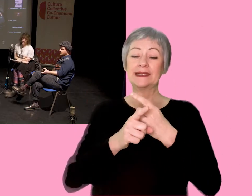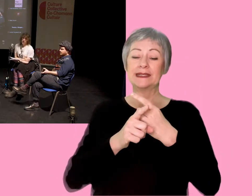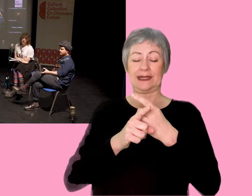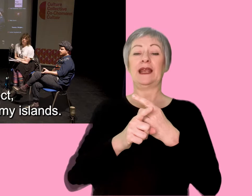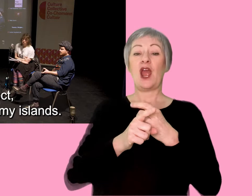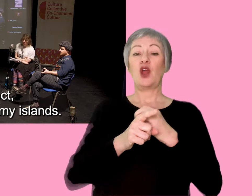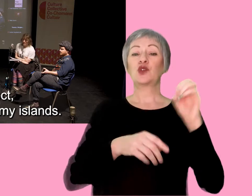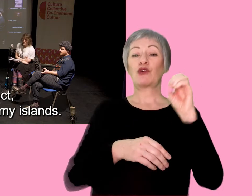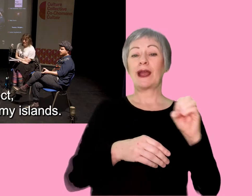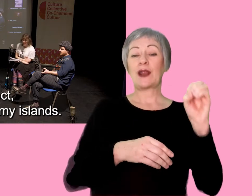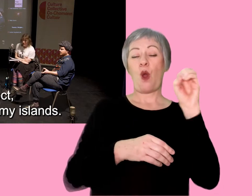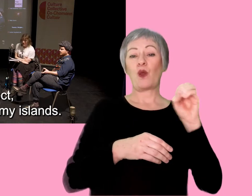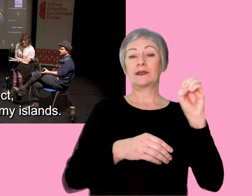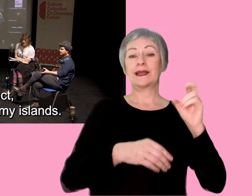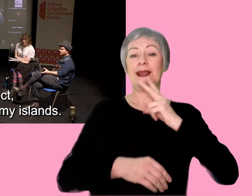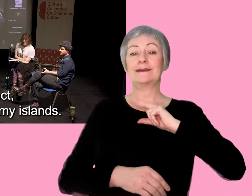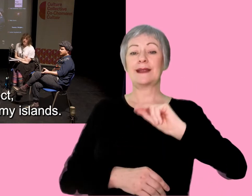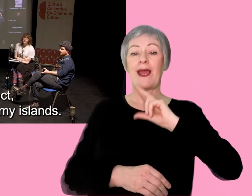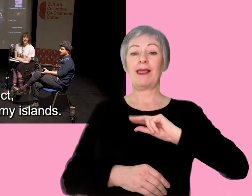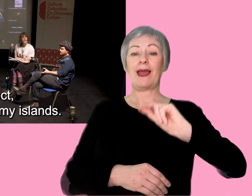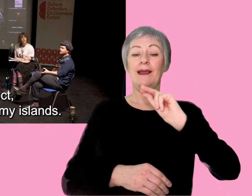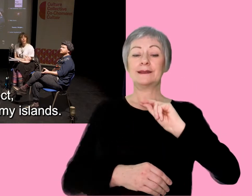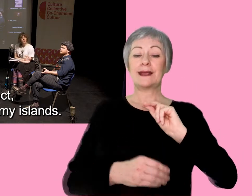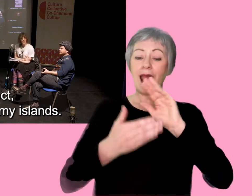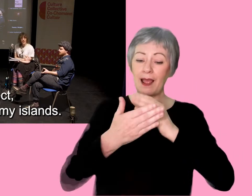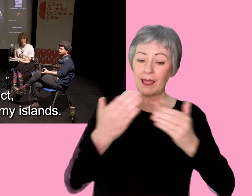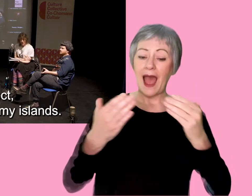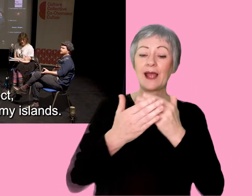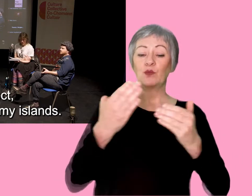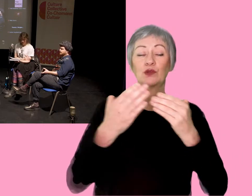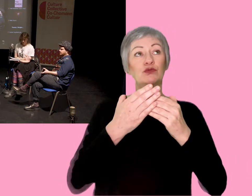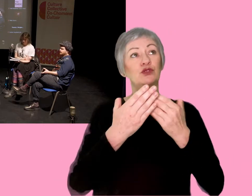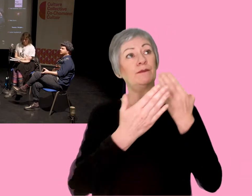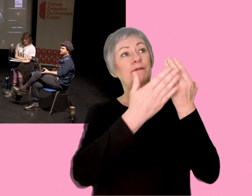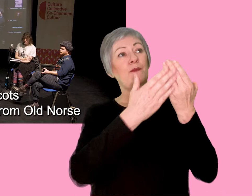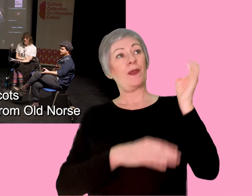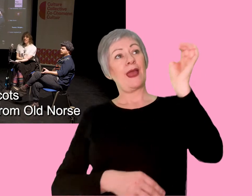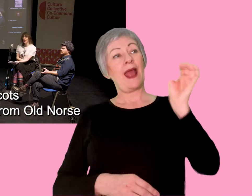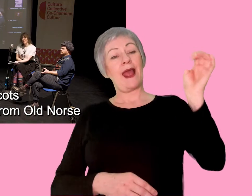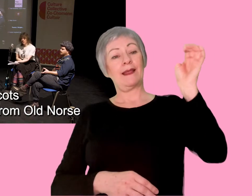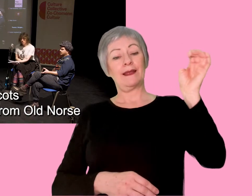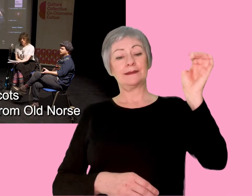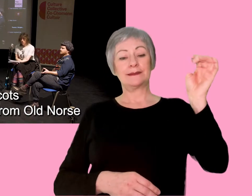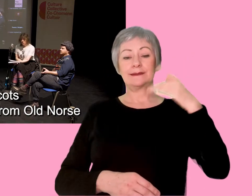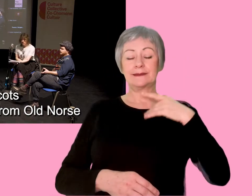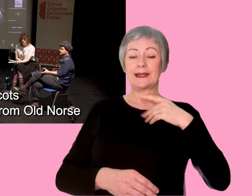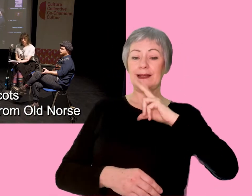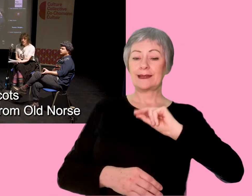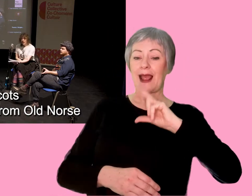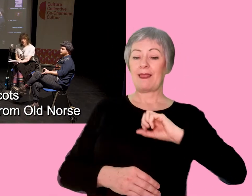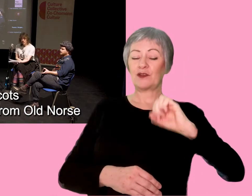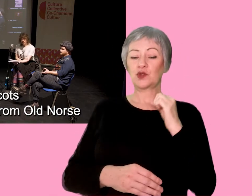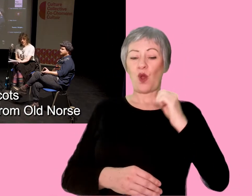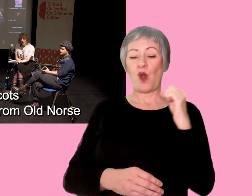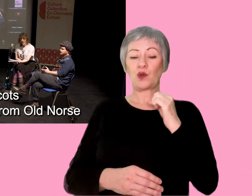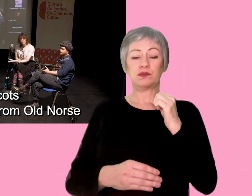Orcadian, the Orkney dialect, and it's the language of me islands. It's a dialect of Scots with